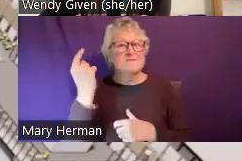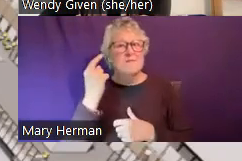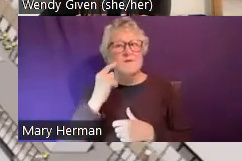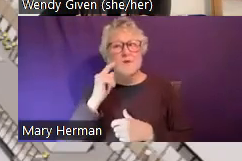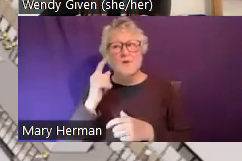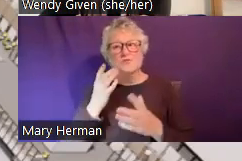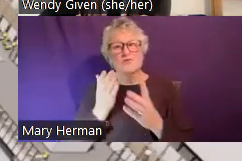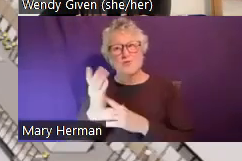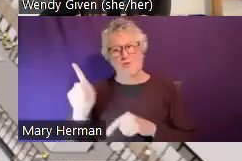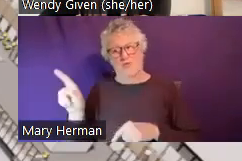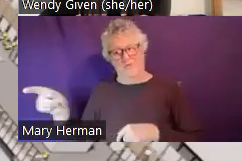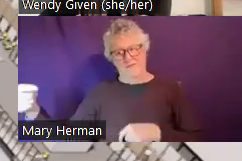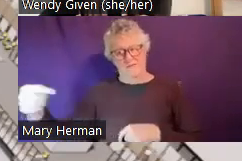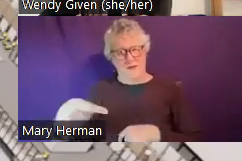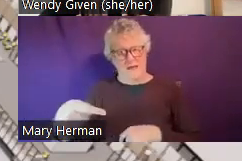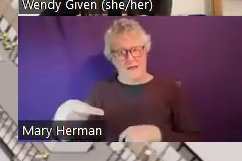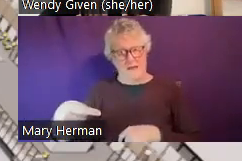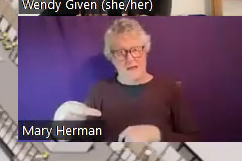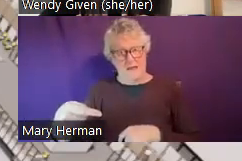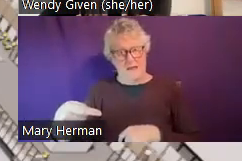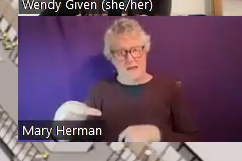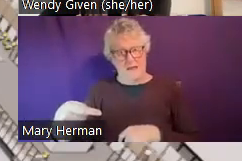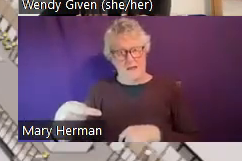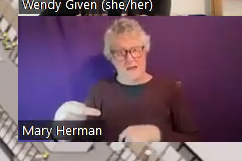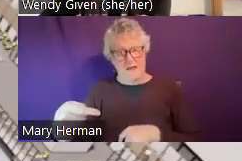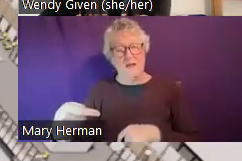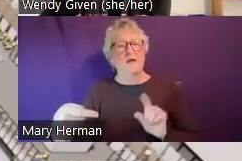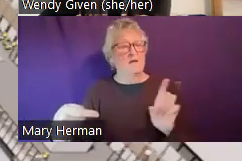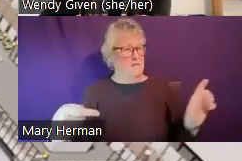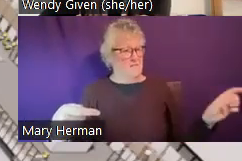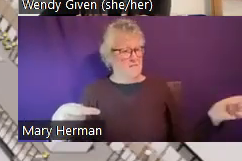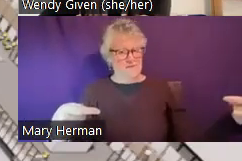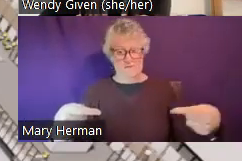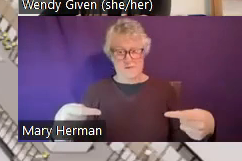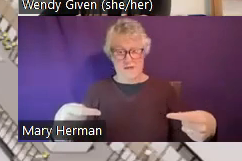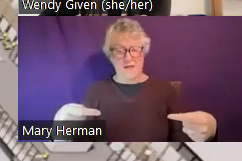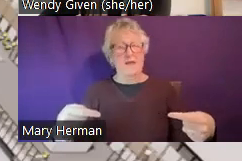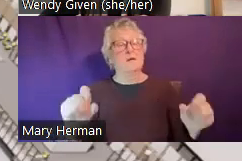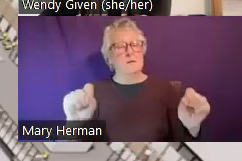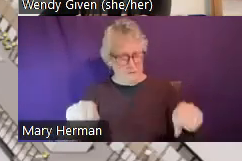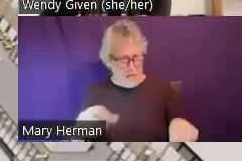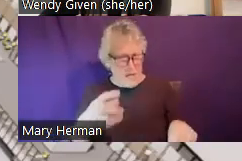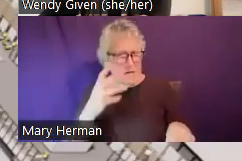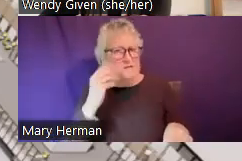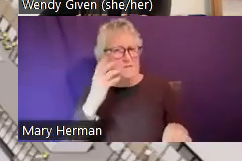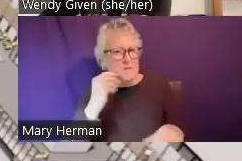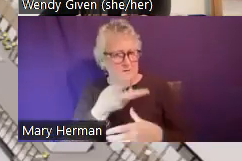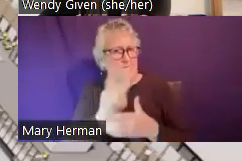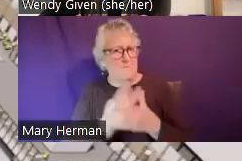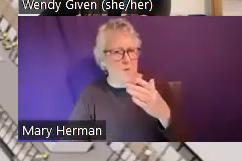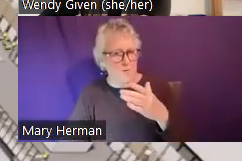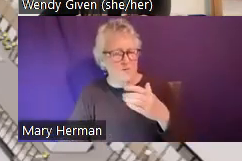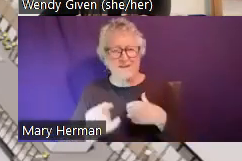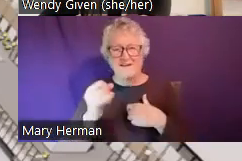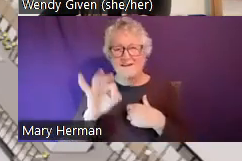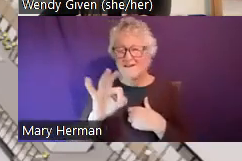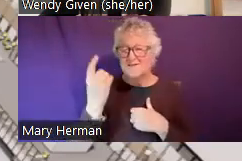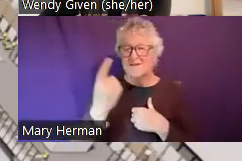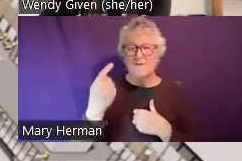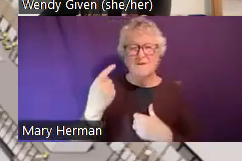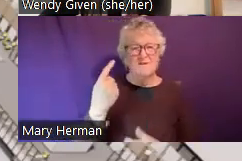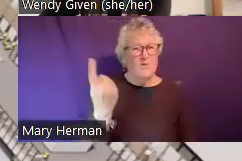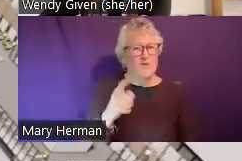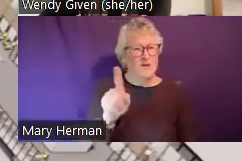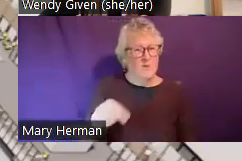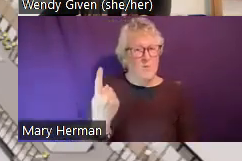here will be able to experience both artworks. A passenger who isn't would only experience